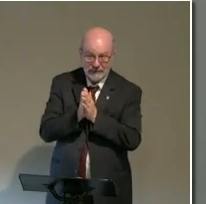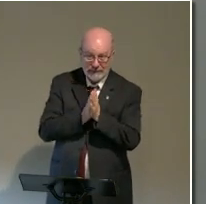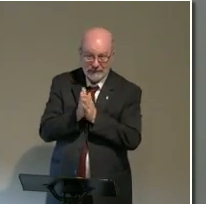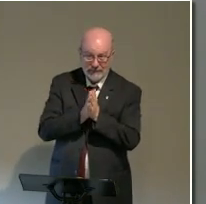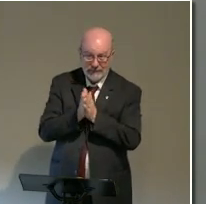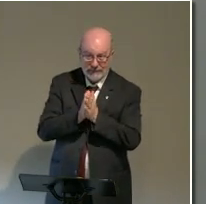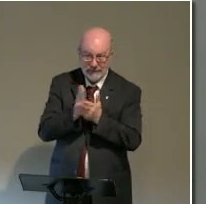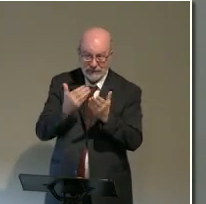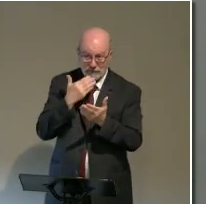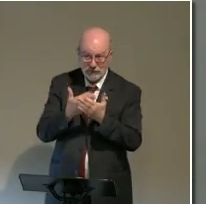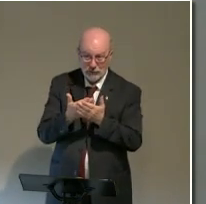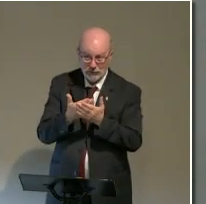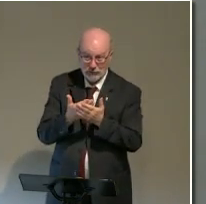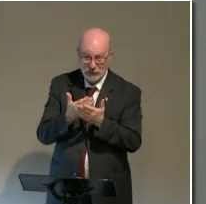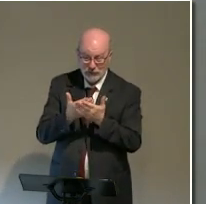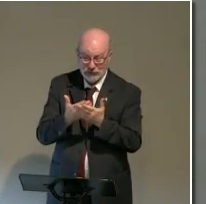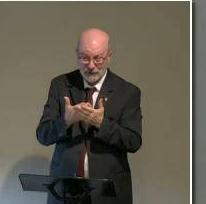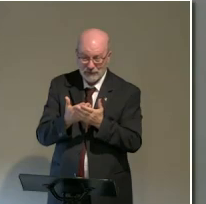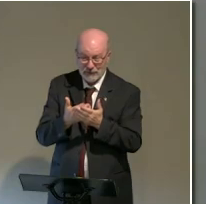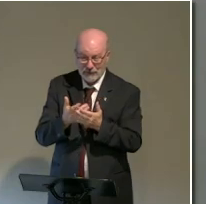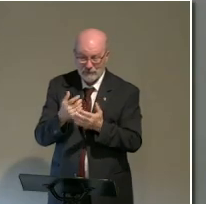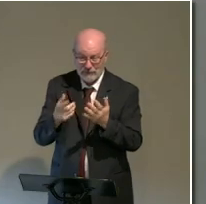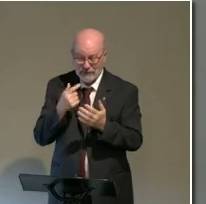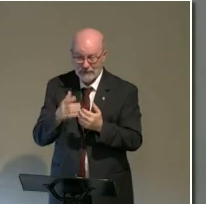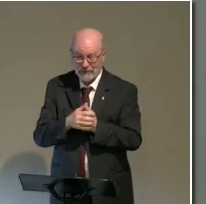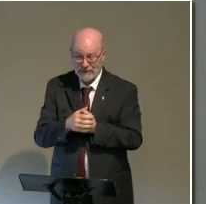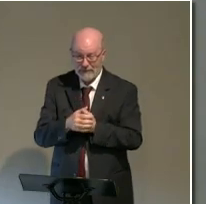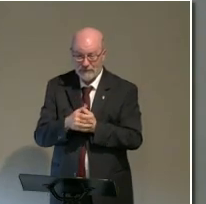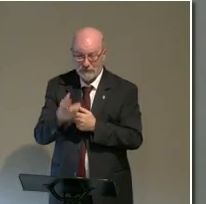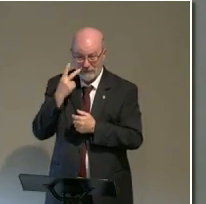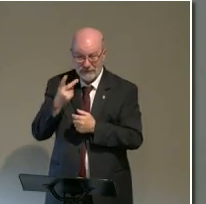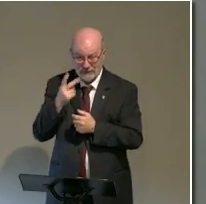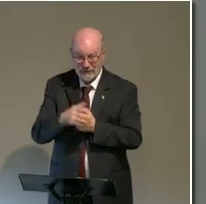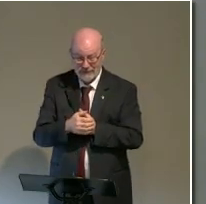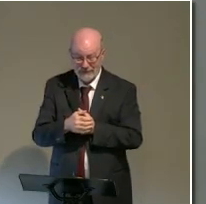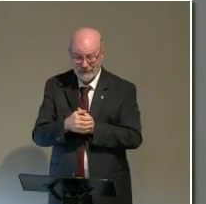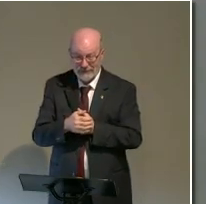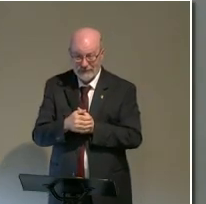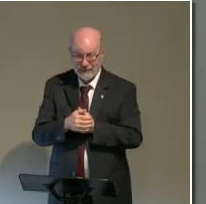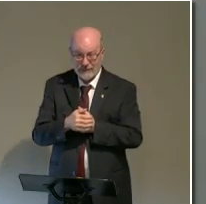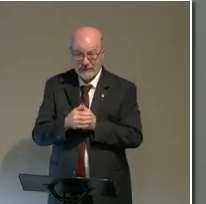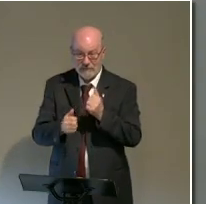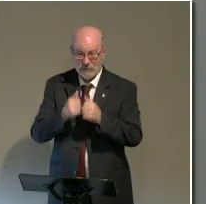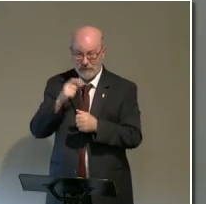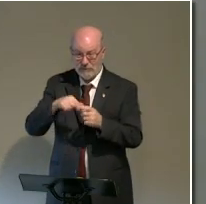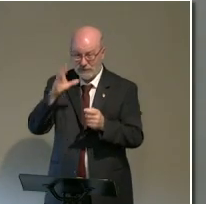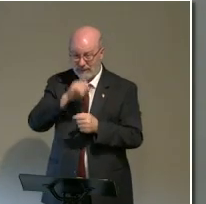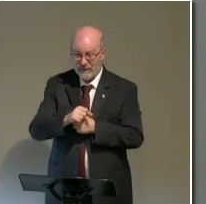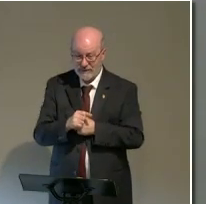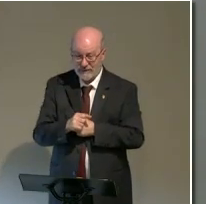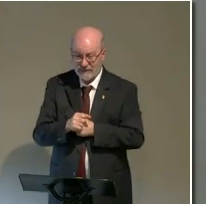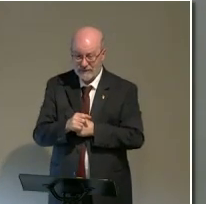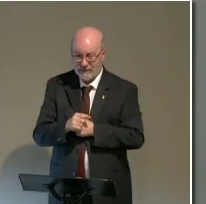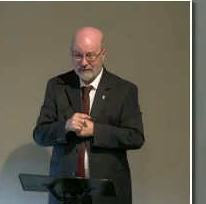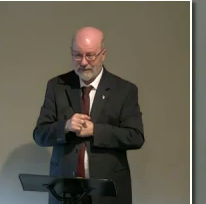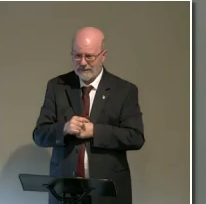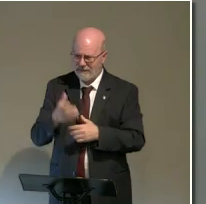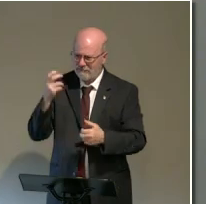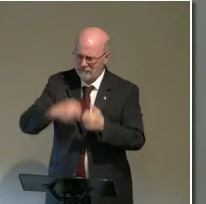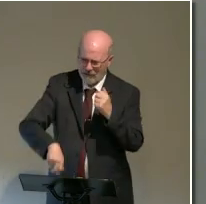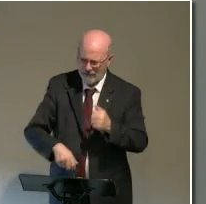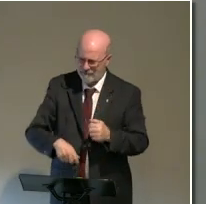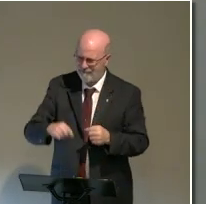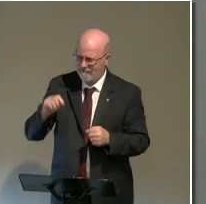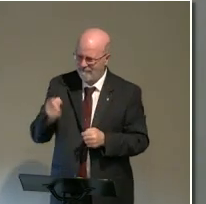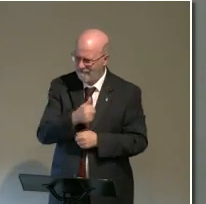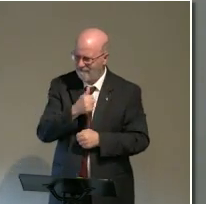you something good. What is it? You'll see. And she usually guesses. And that sucks because I'm